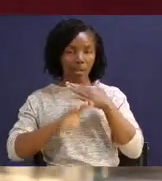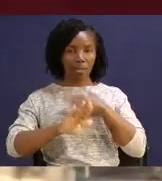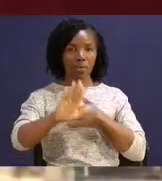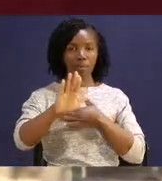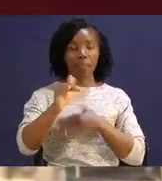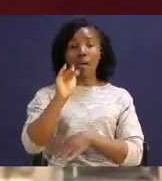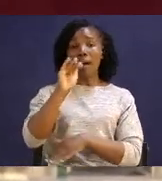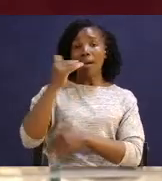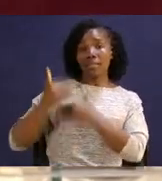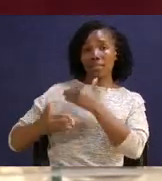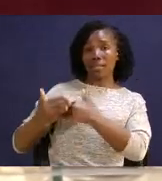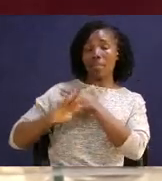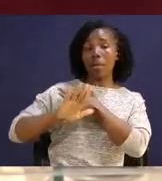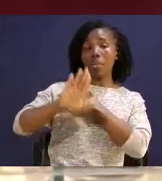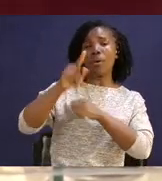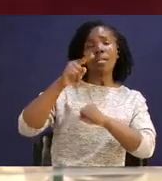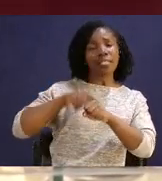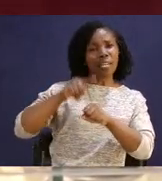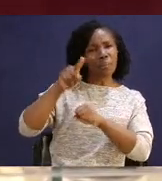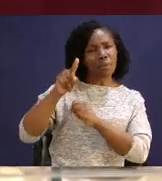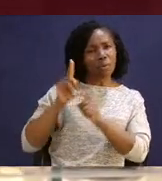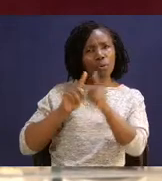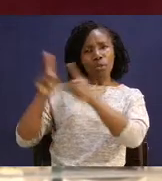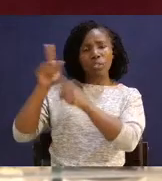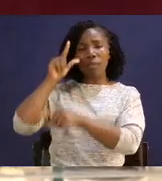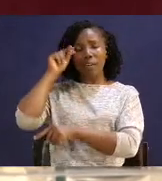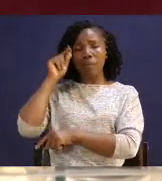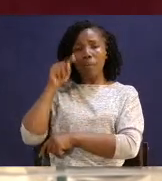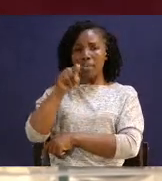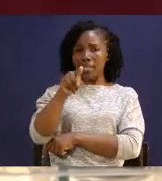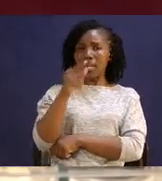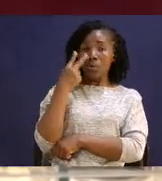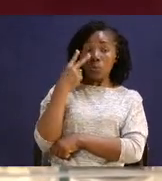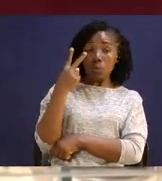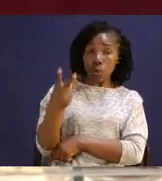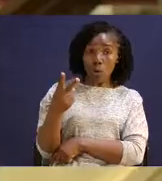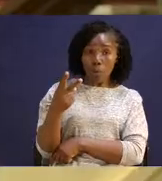Now, ask that neighbor, when you are there, did you see the Indian Ocean?